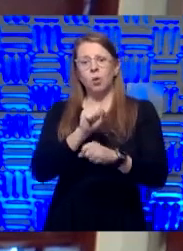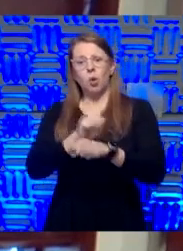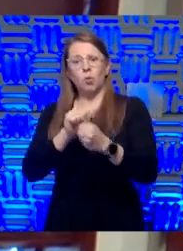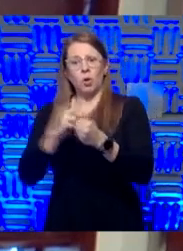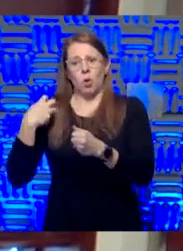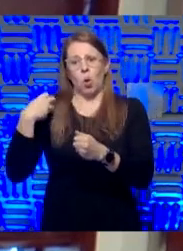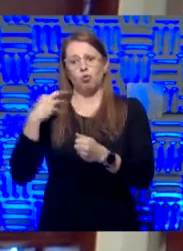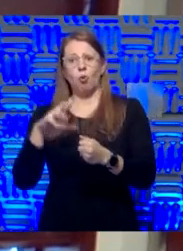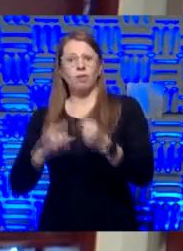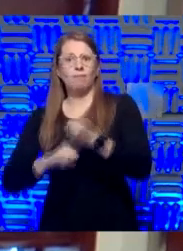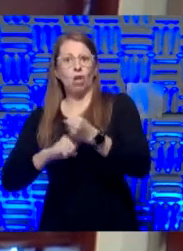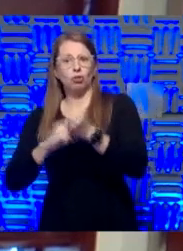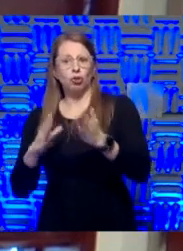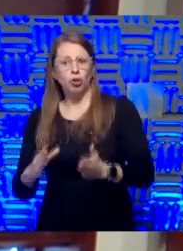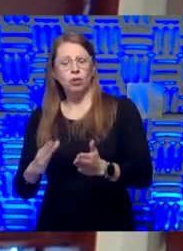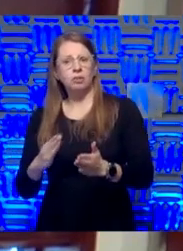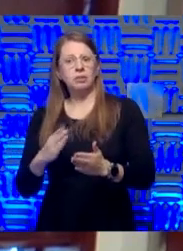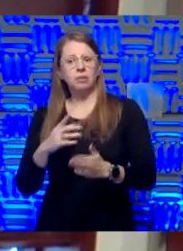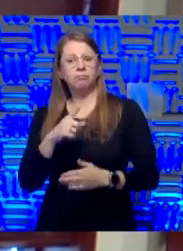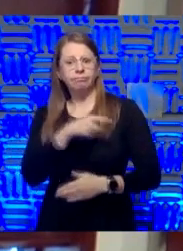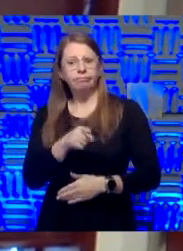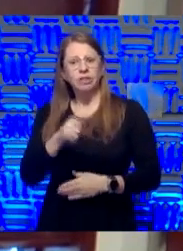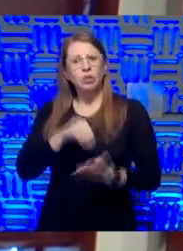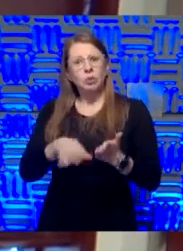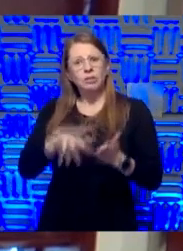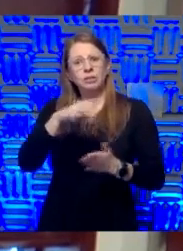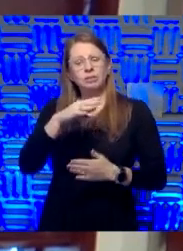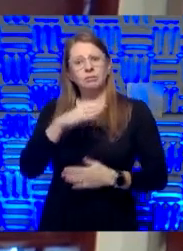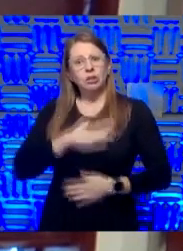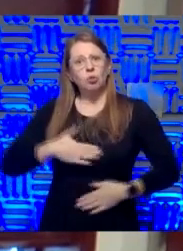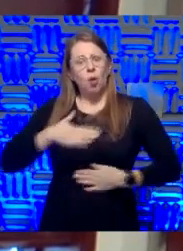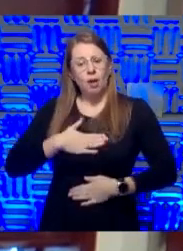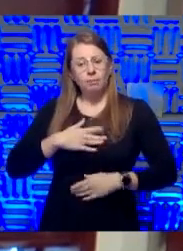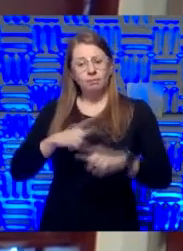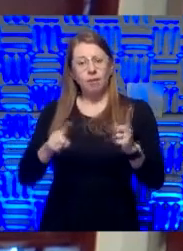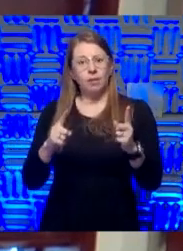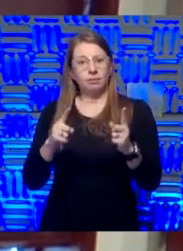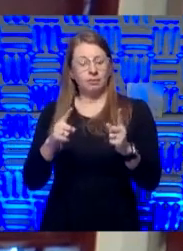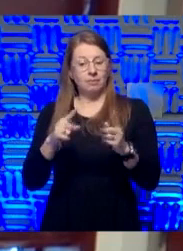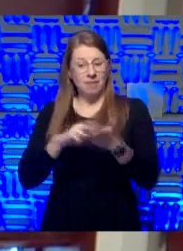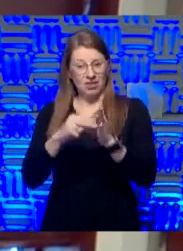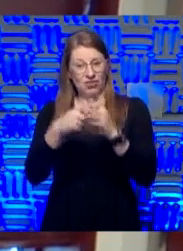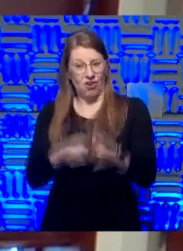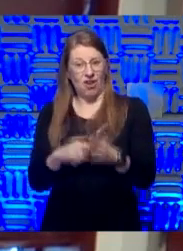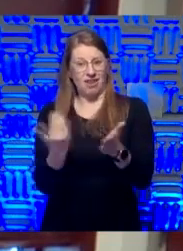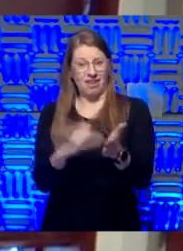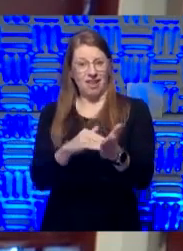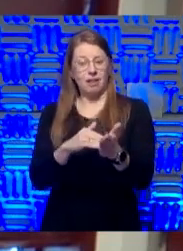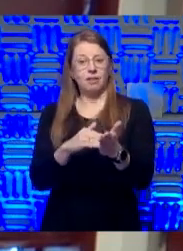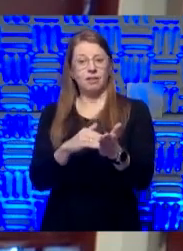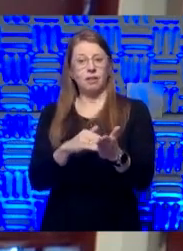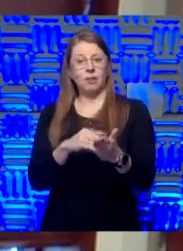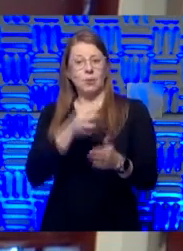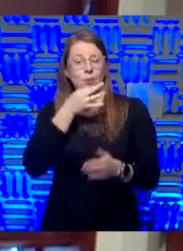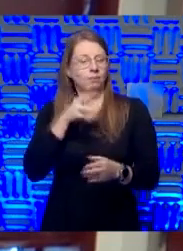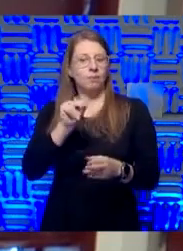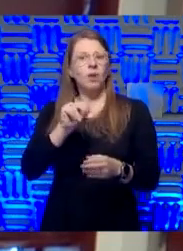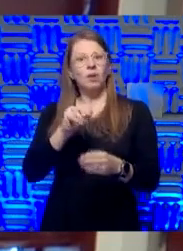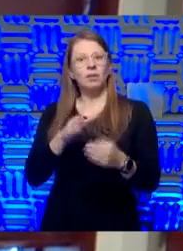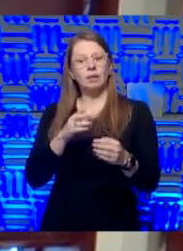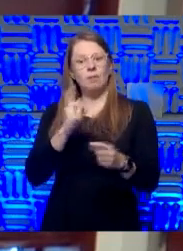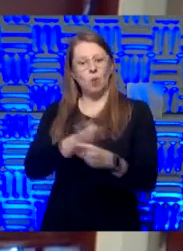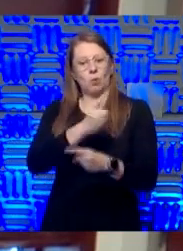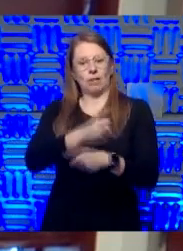or sponsor. And we wanted that to happen as soon as it was appropriate to do so. And it's unusual because, we're